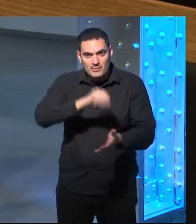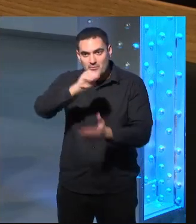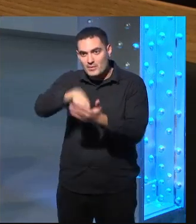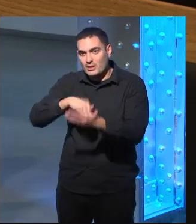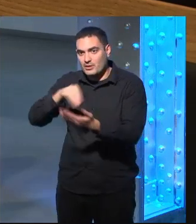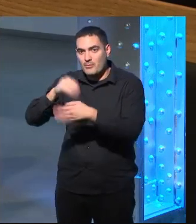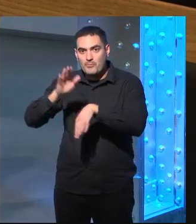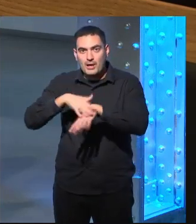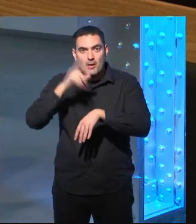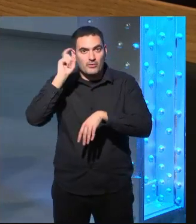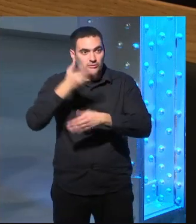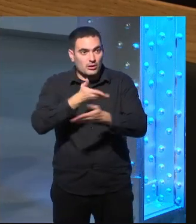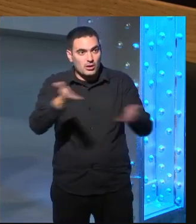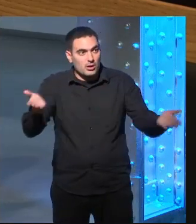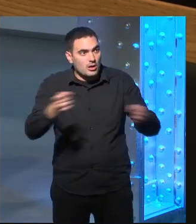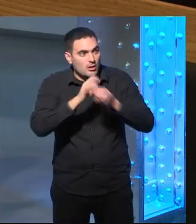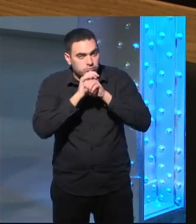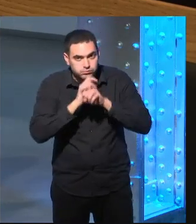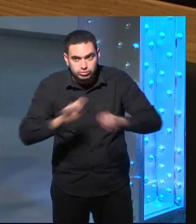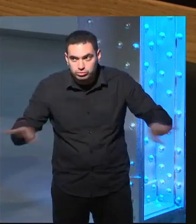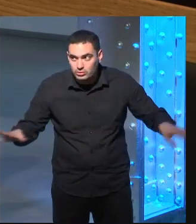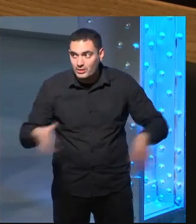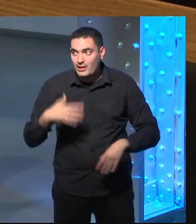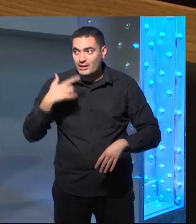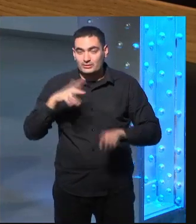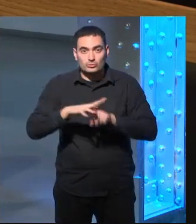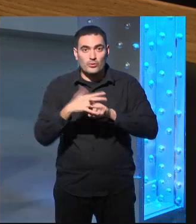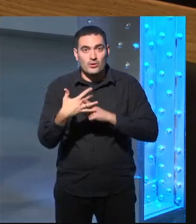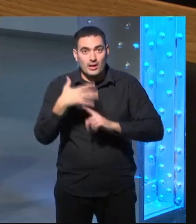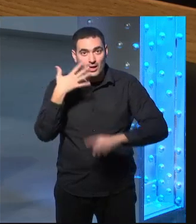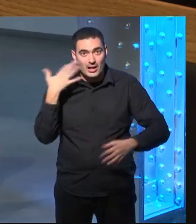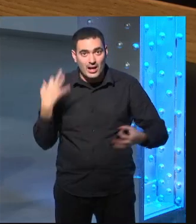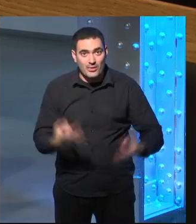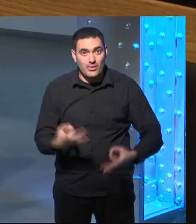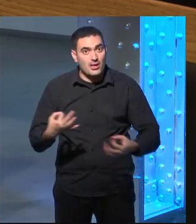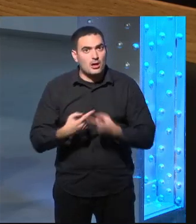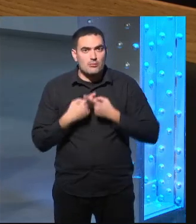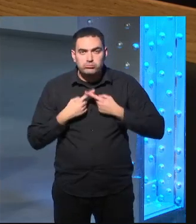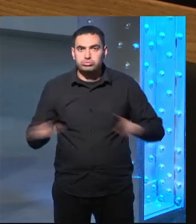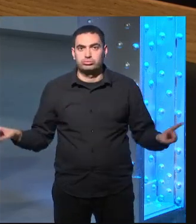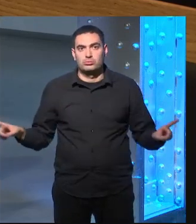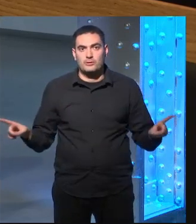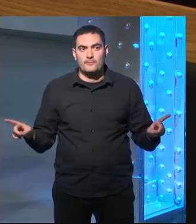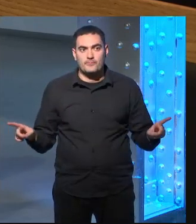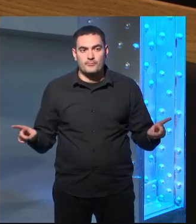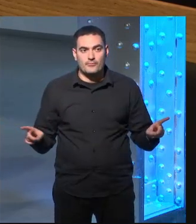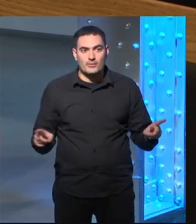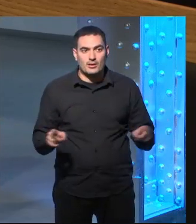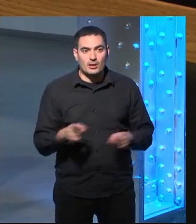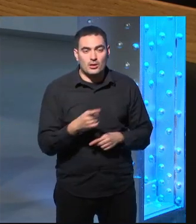the children need to be aware of this, and they need to convey this to their teachers. In second place, we need to understand that